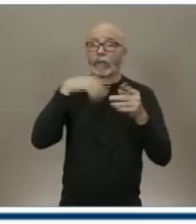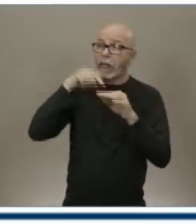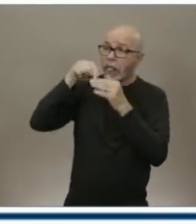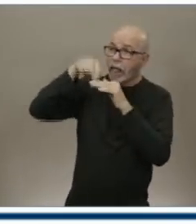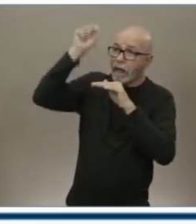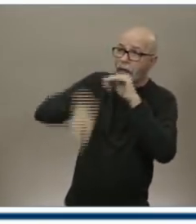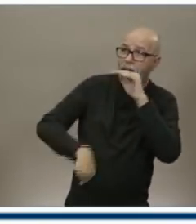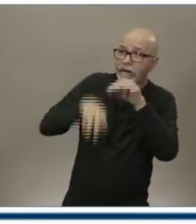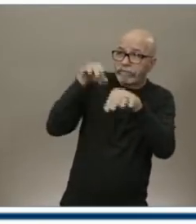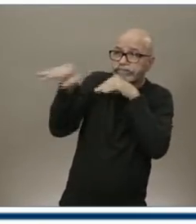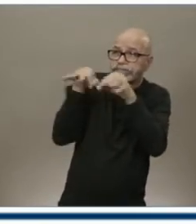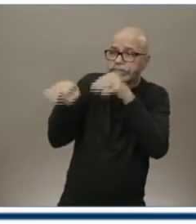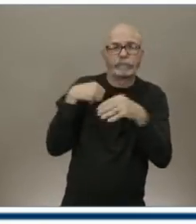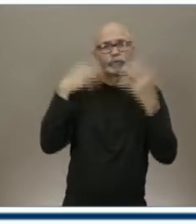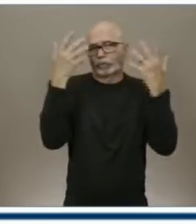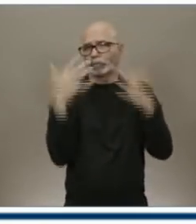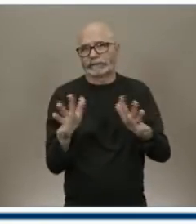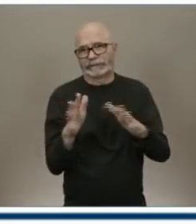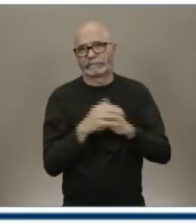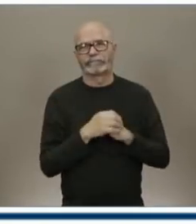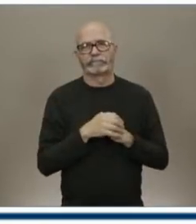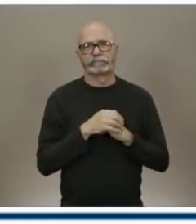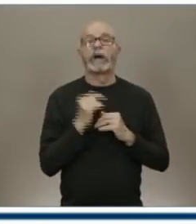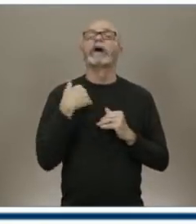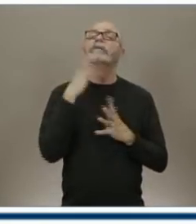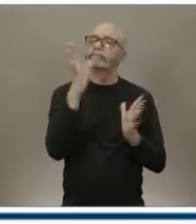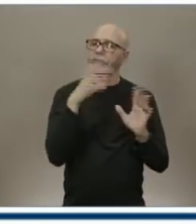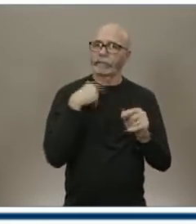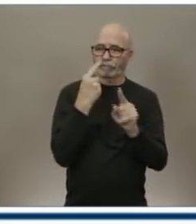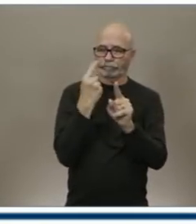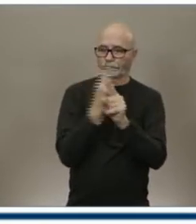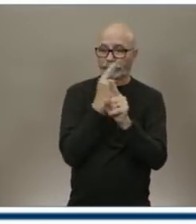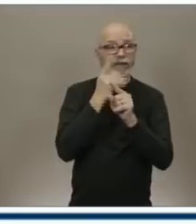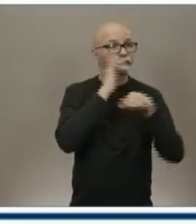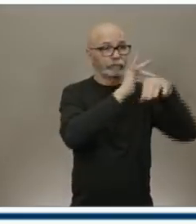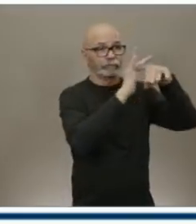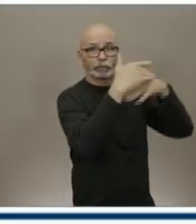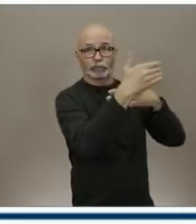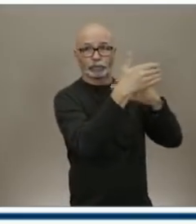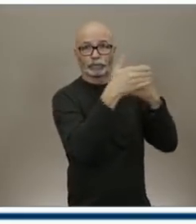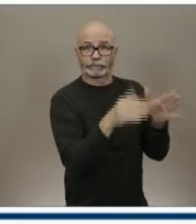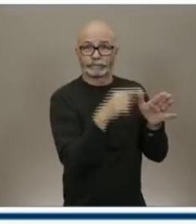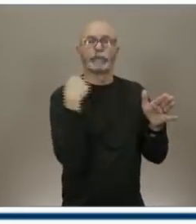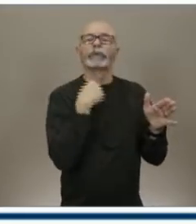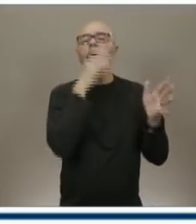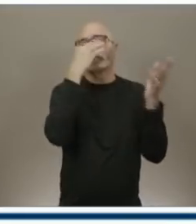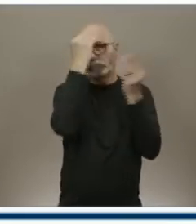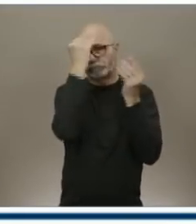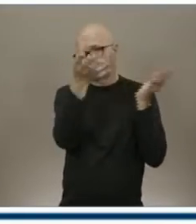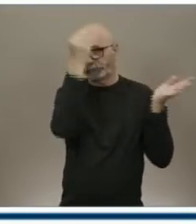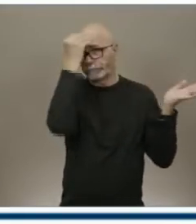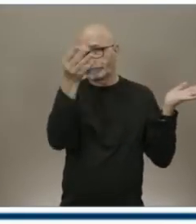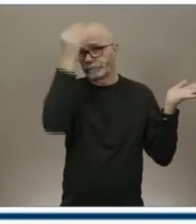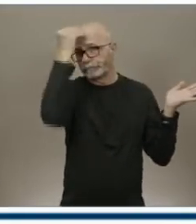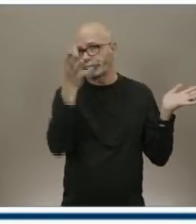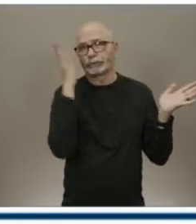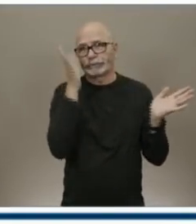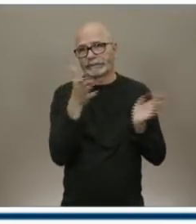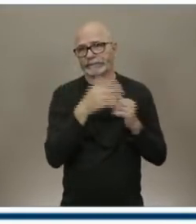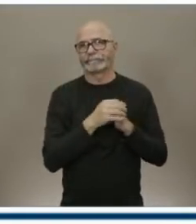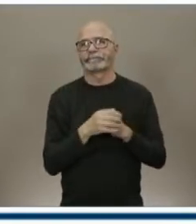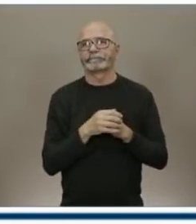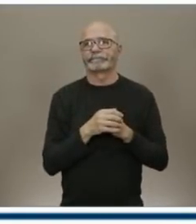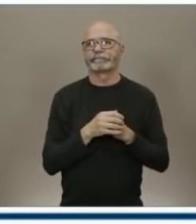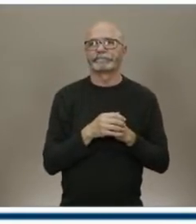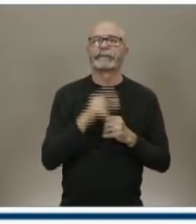be appropriate availability of we're in the process of arranging pictures for media,